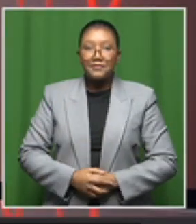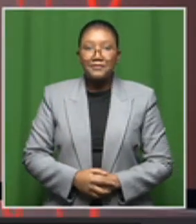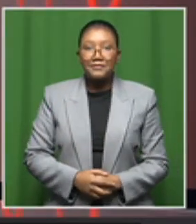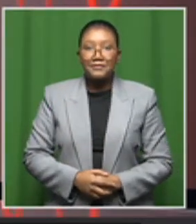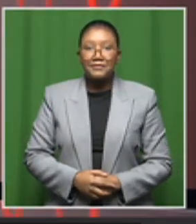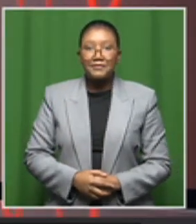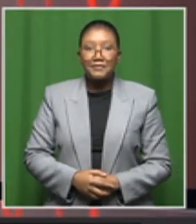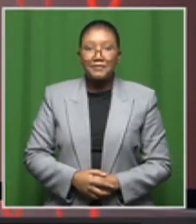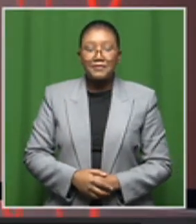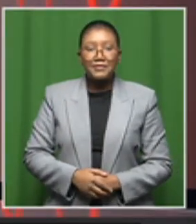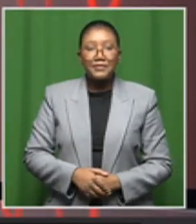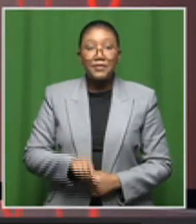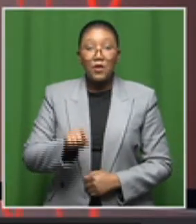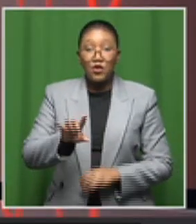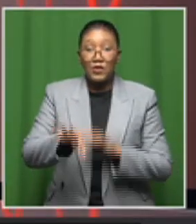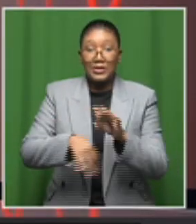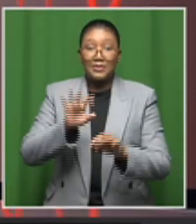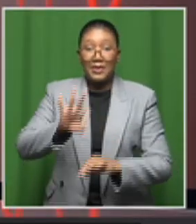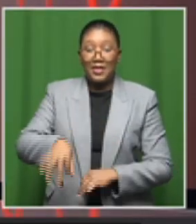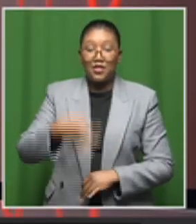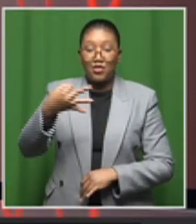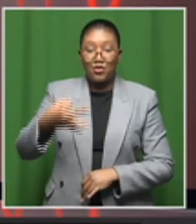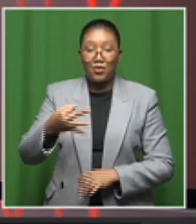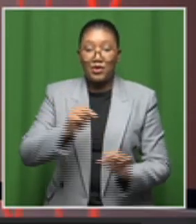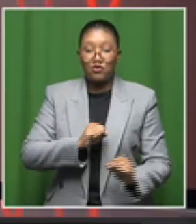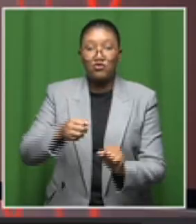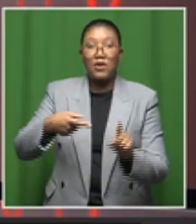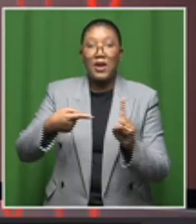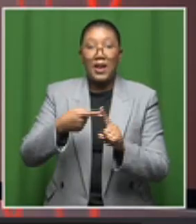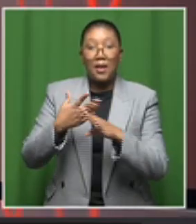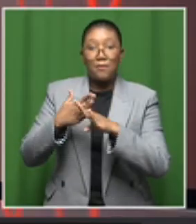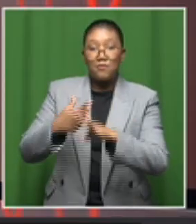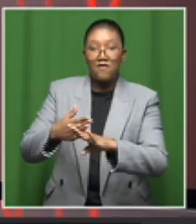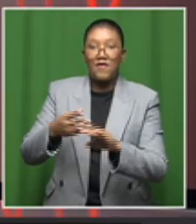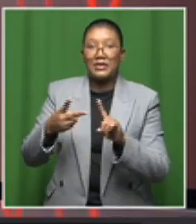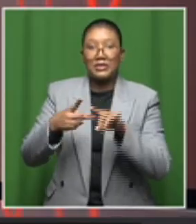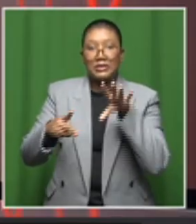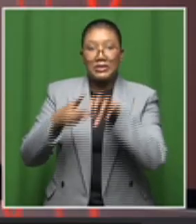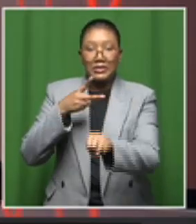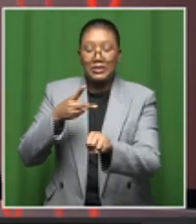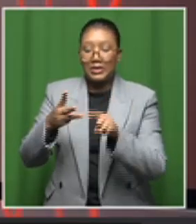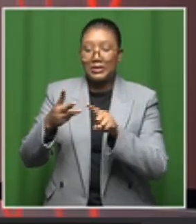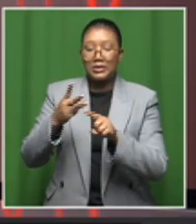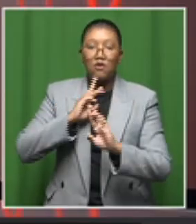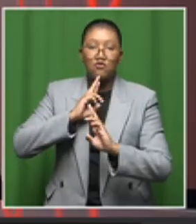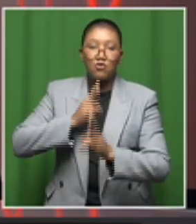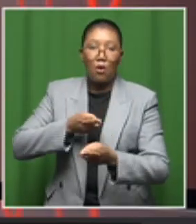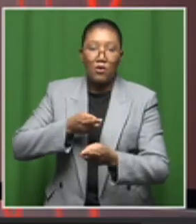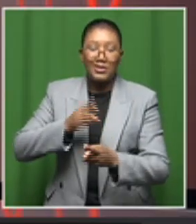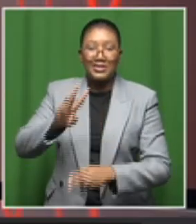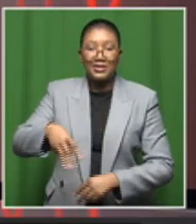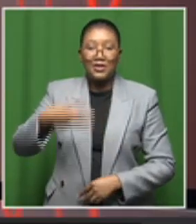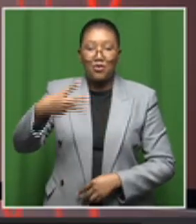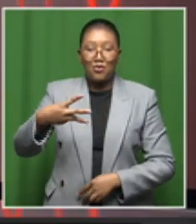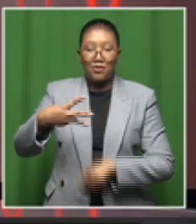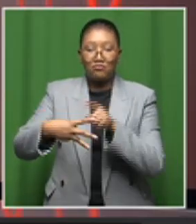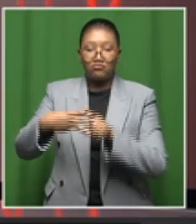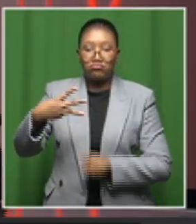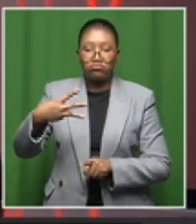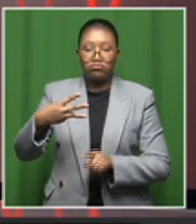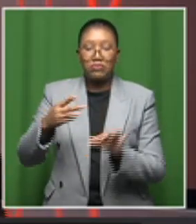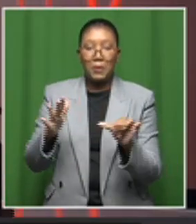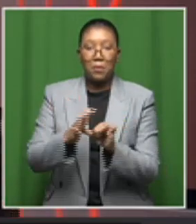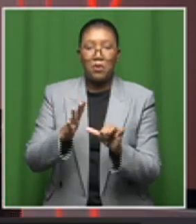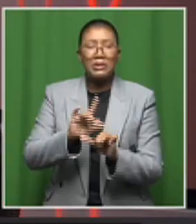highlighted the three-pillar strategy, that's prevention, detection and response. How is this going to be implemented on the ground? And perhaps